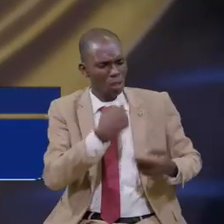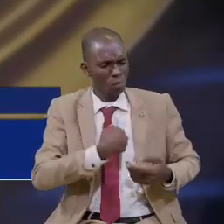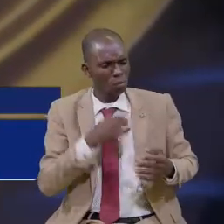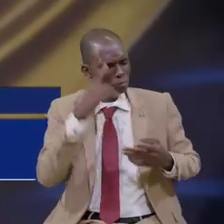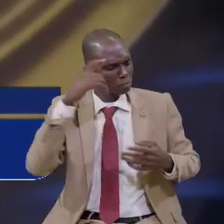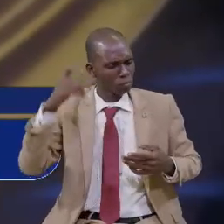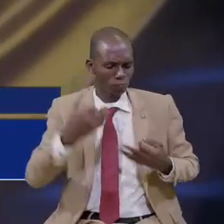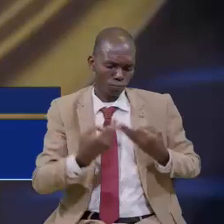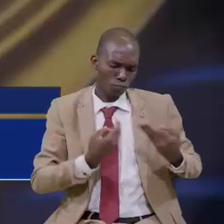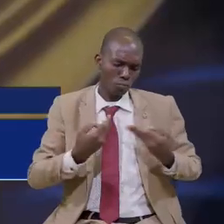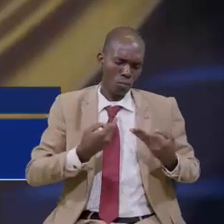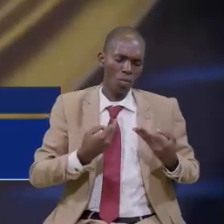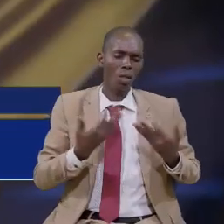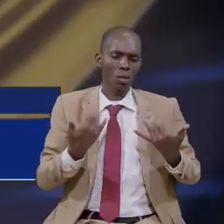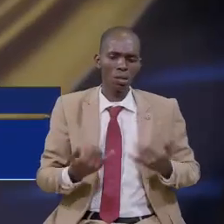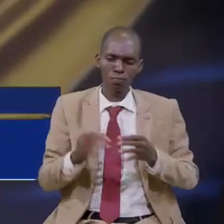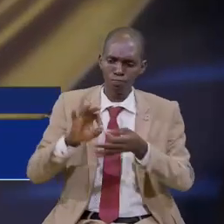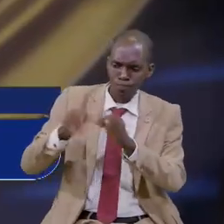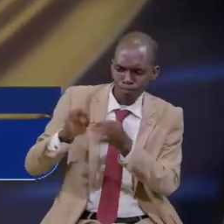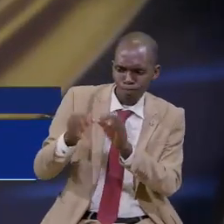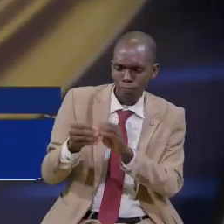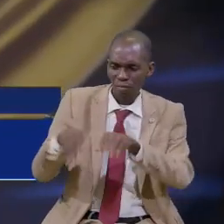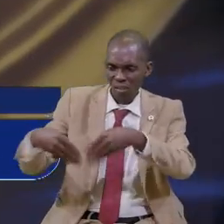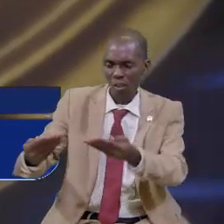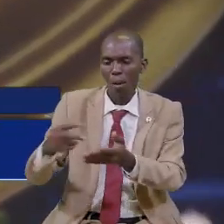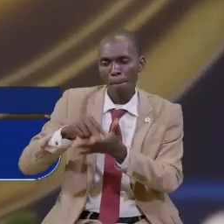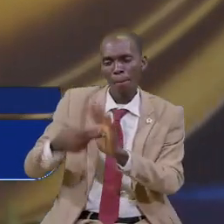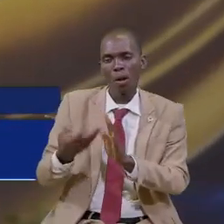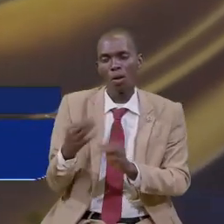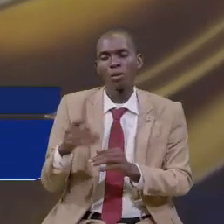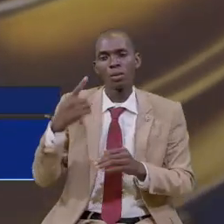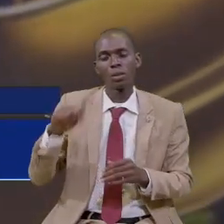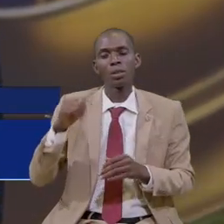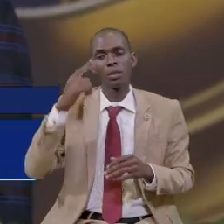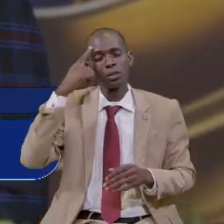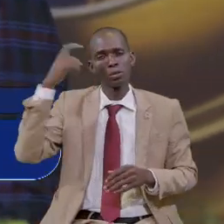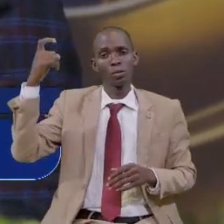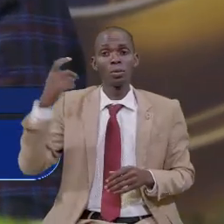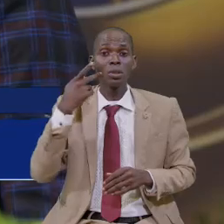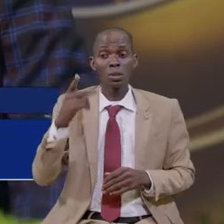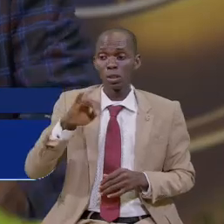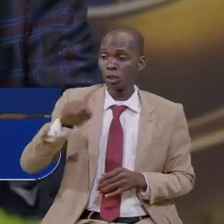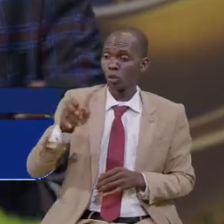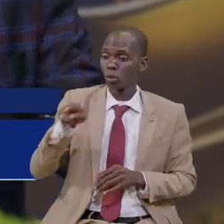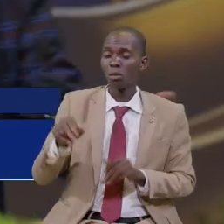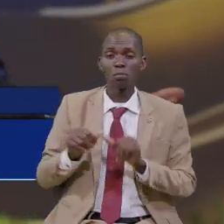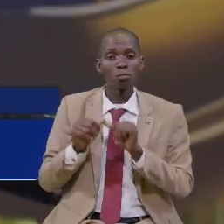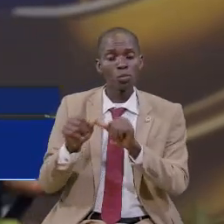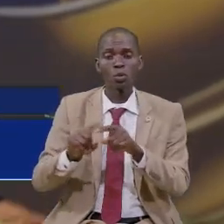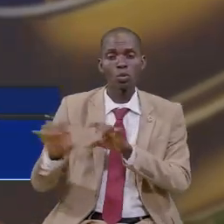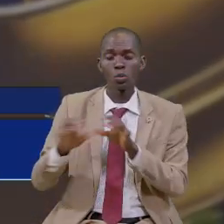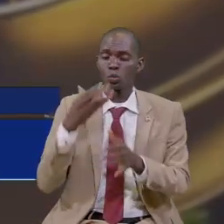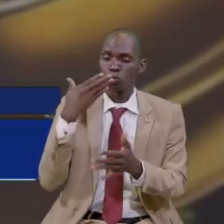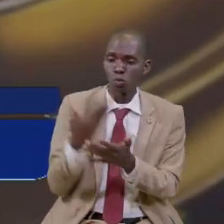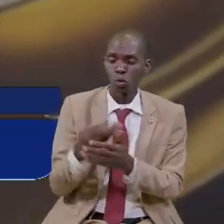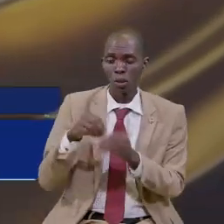kept on doing good to people. Even though he was in a place, his mind might be questioning him. How could